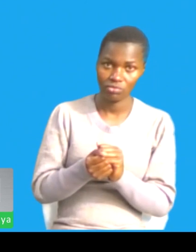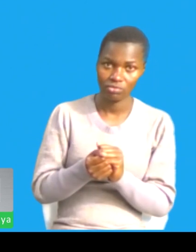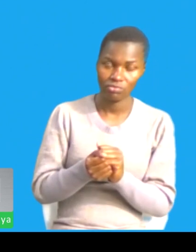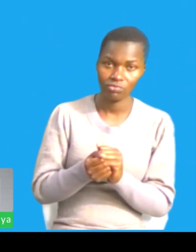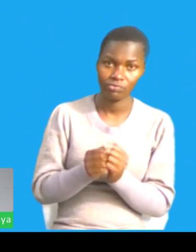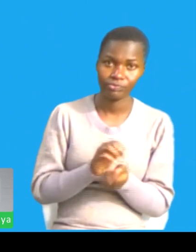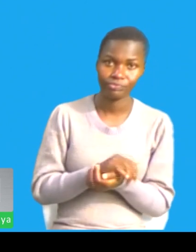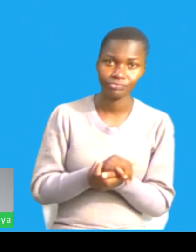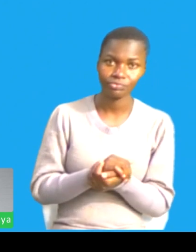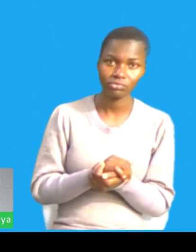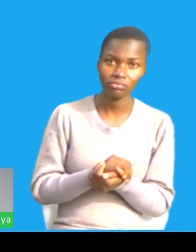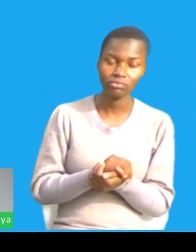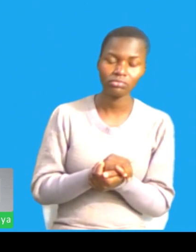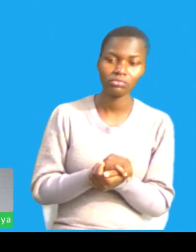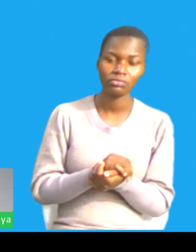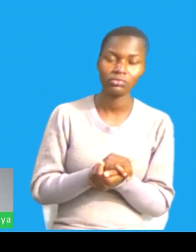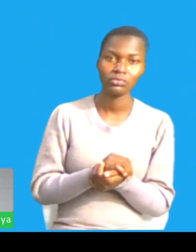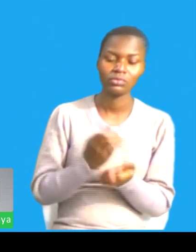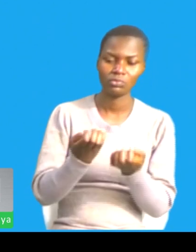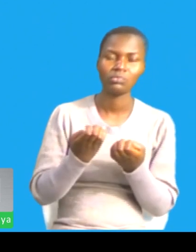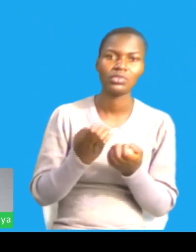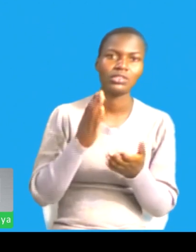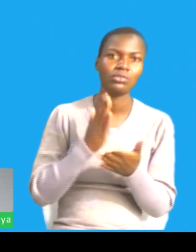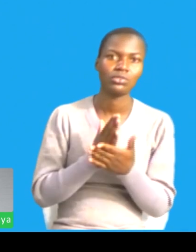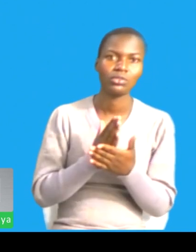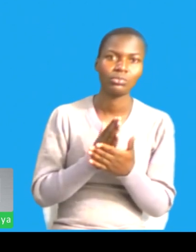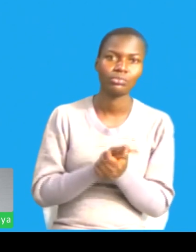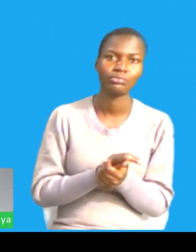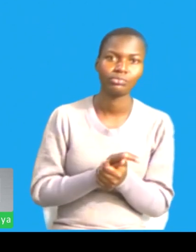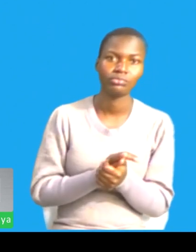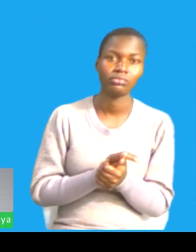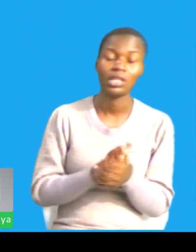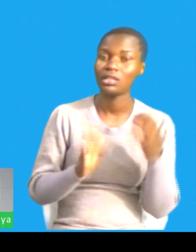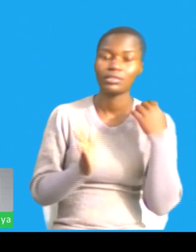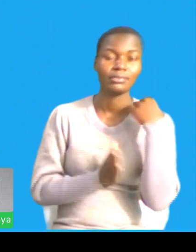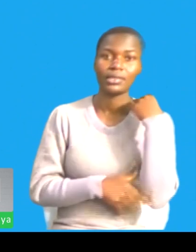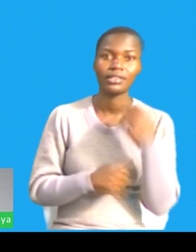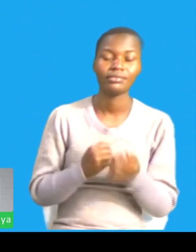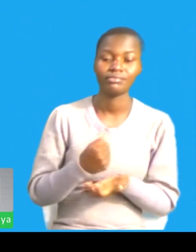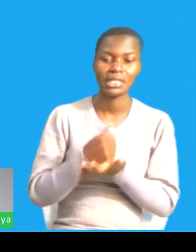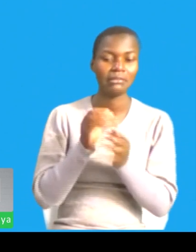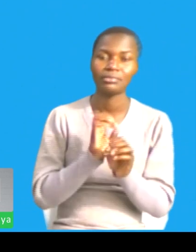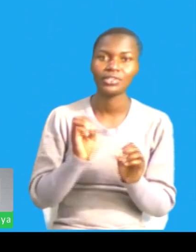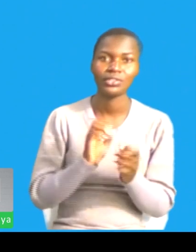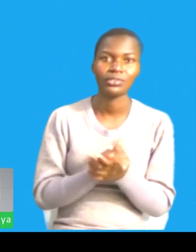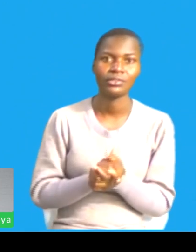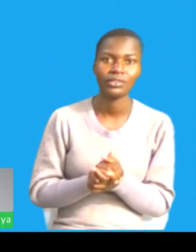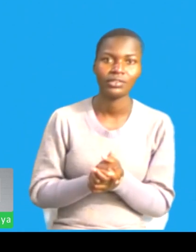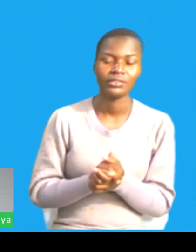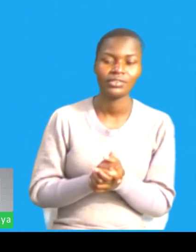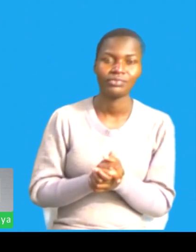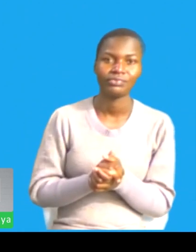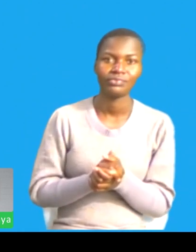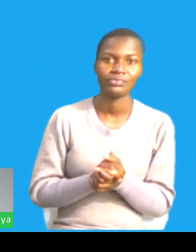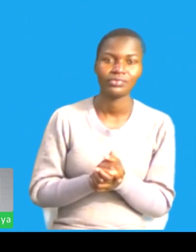kuvute. We need to stop vuta ni kuvute. It's a mess. Na itatusaidia. You saw